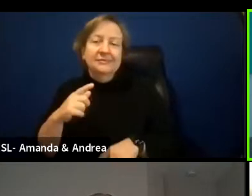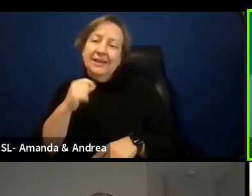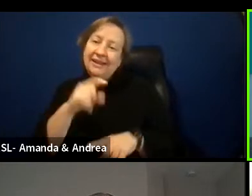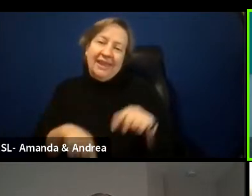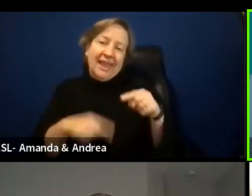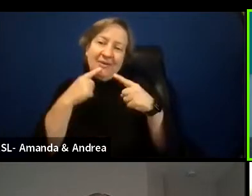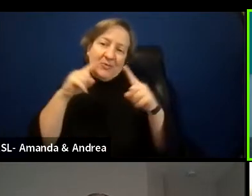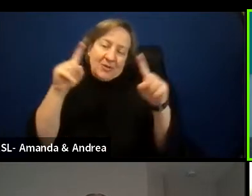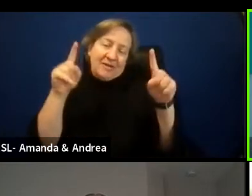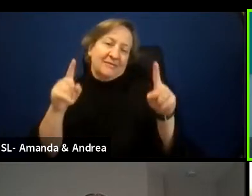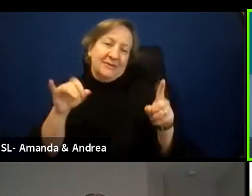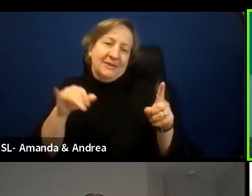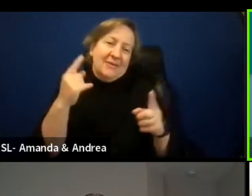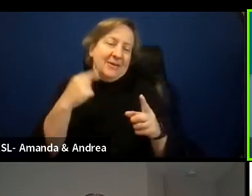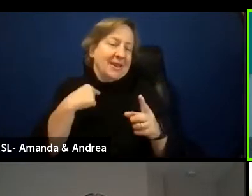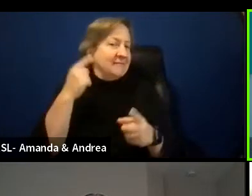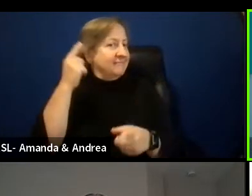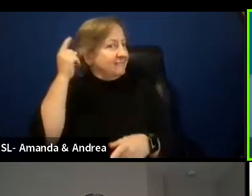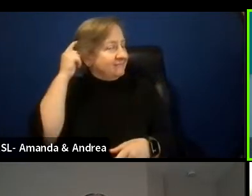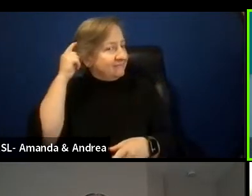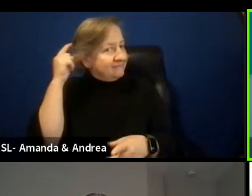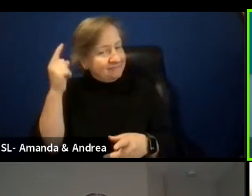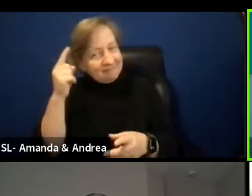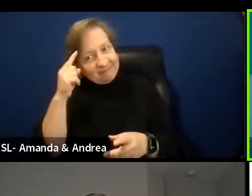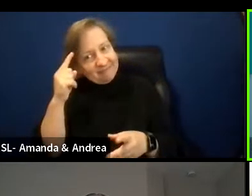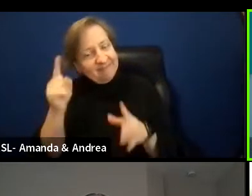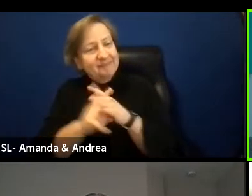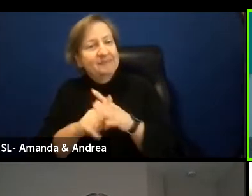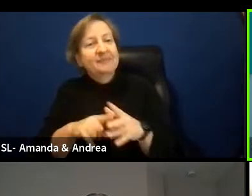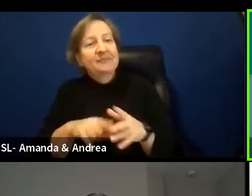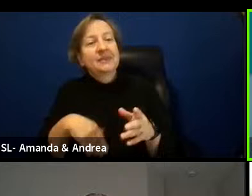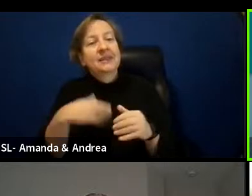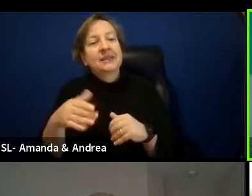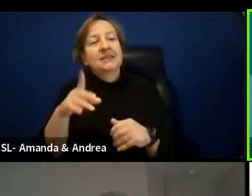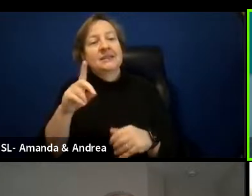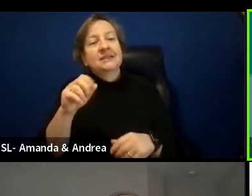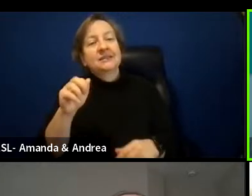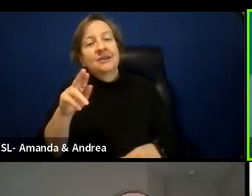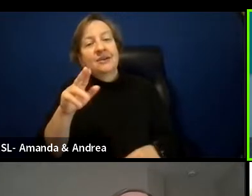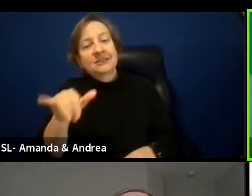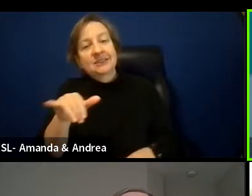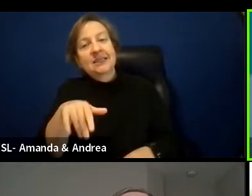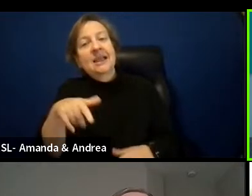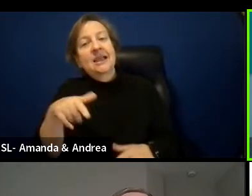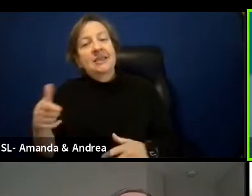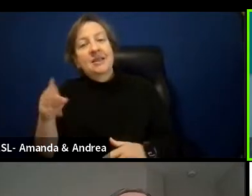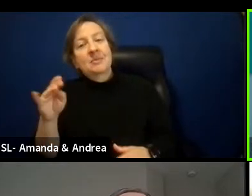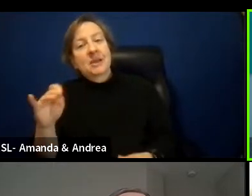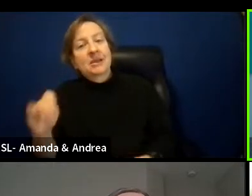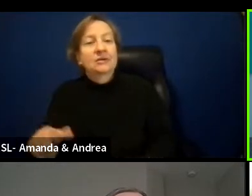So that's the one that came to mind for me. And so let's go to Darcy and then Michael.